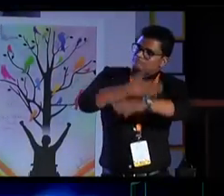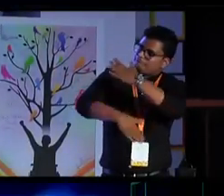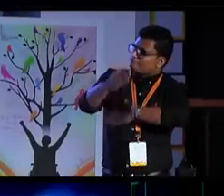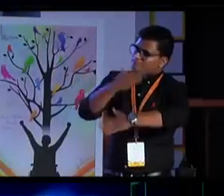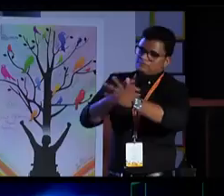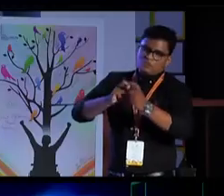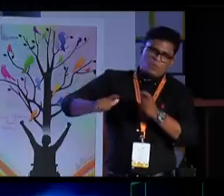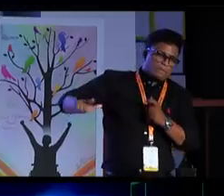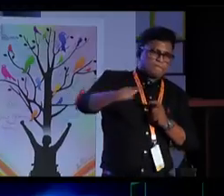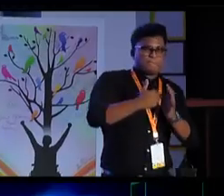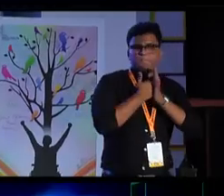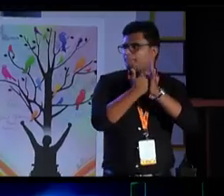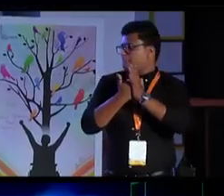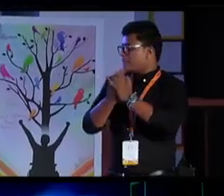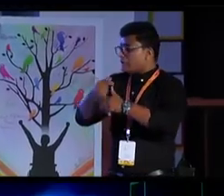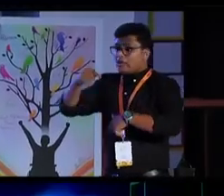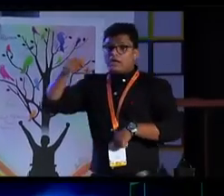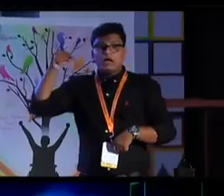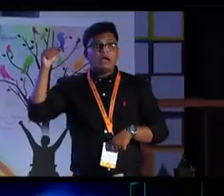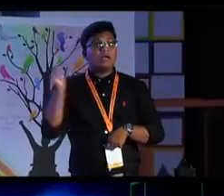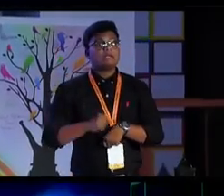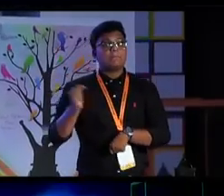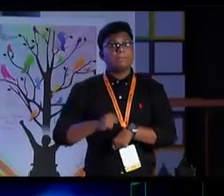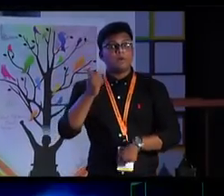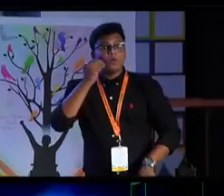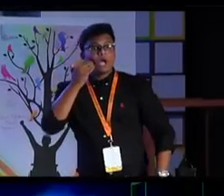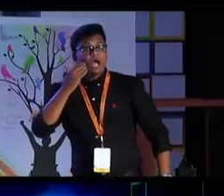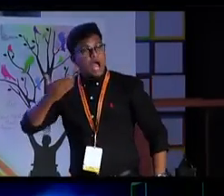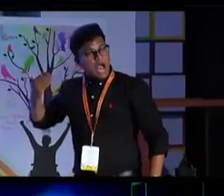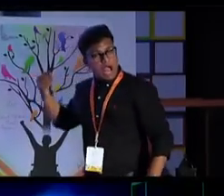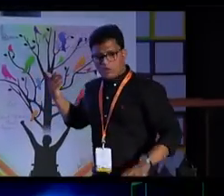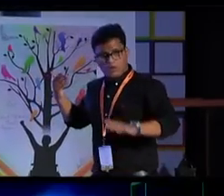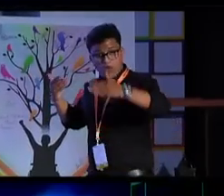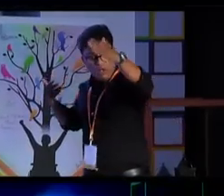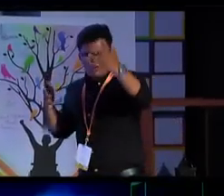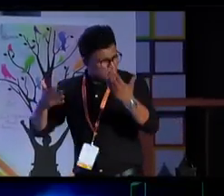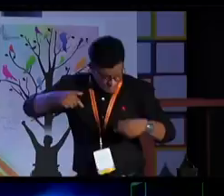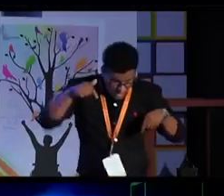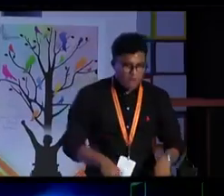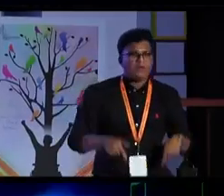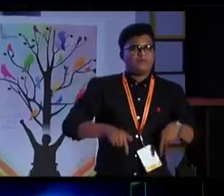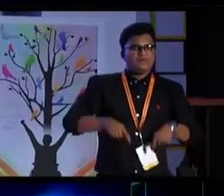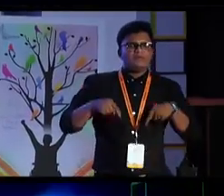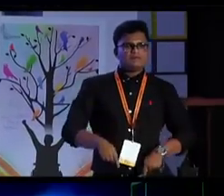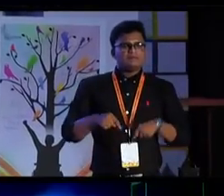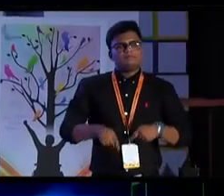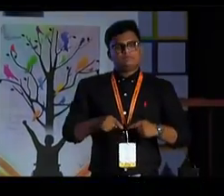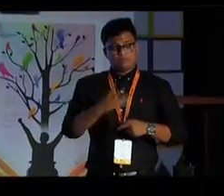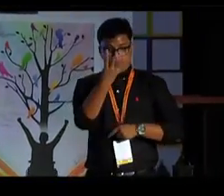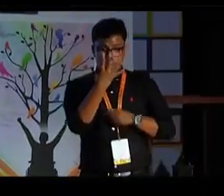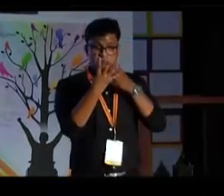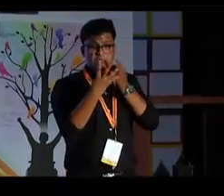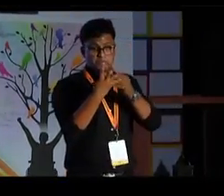The time is right now. There are four very important aspects that one has to look